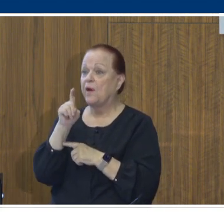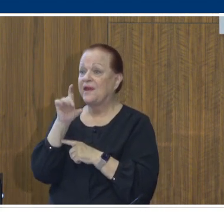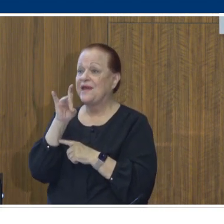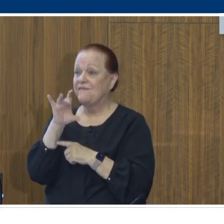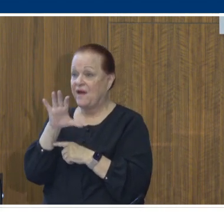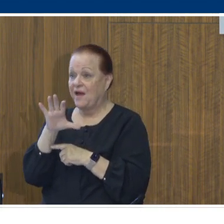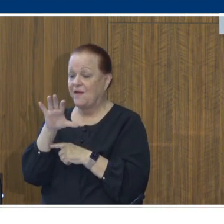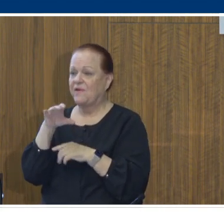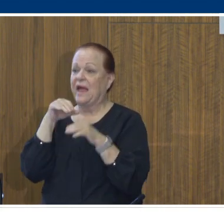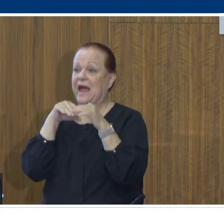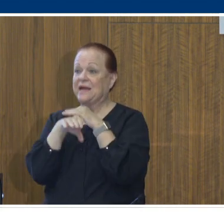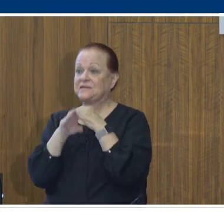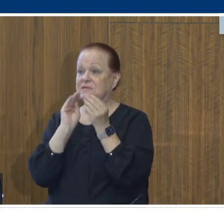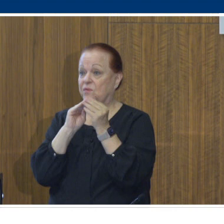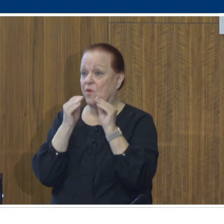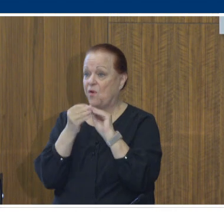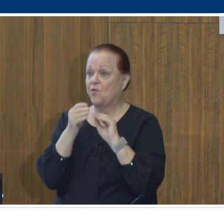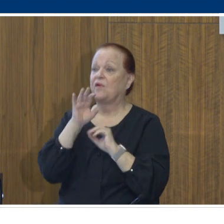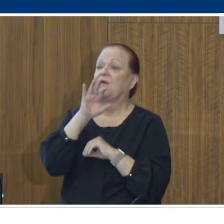844-291-4185, access code